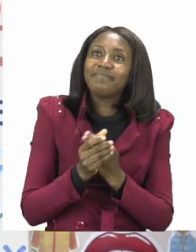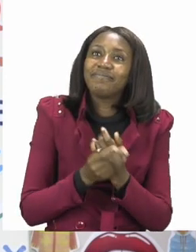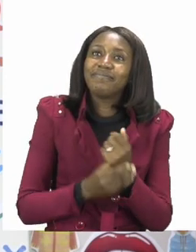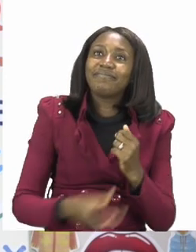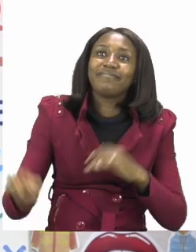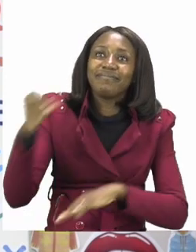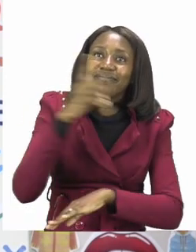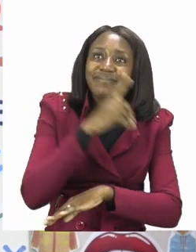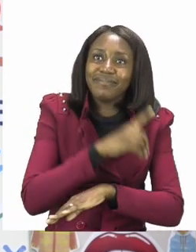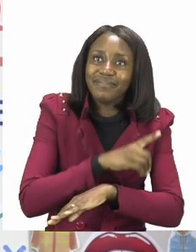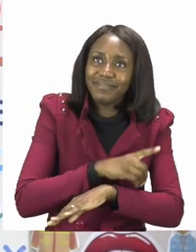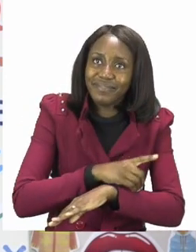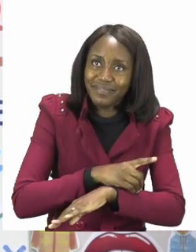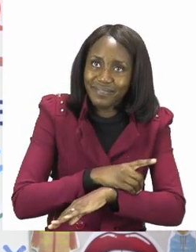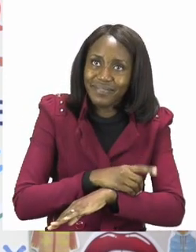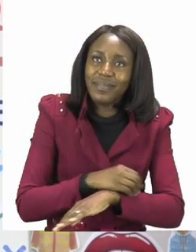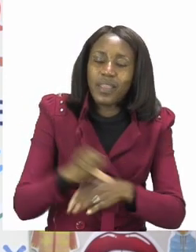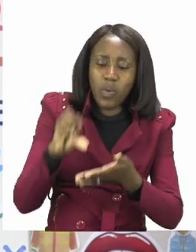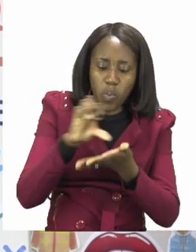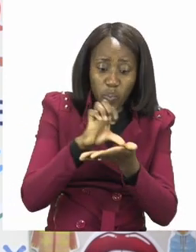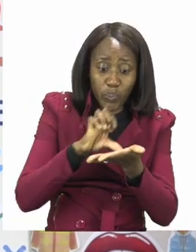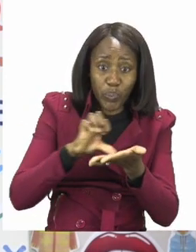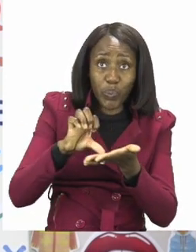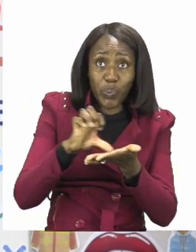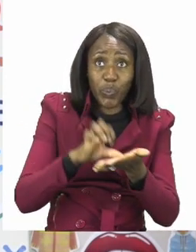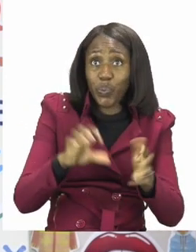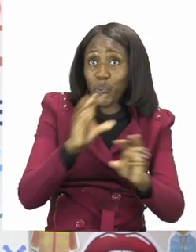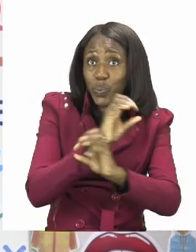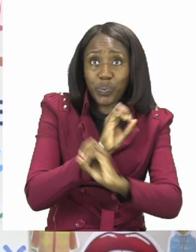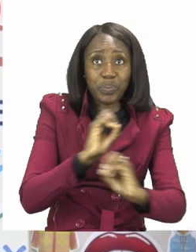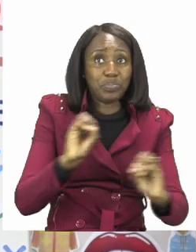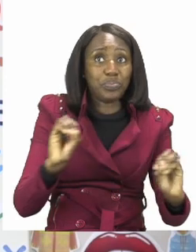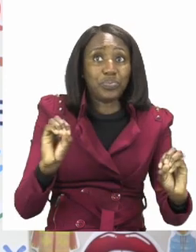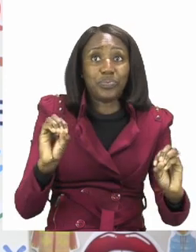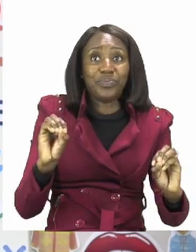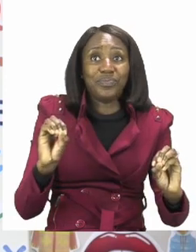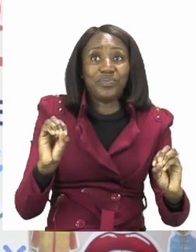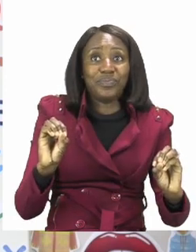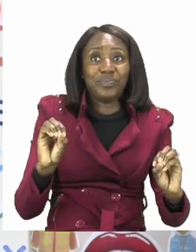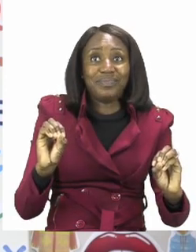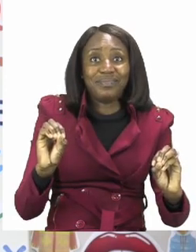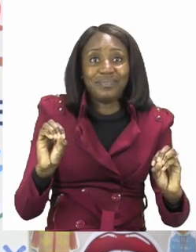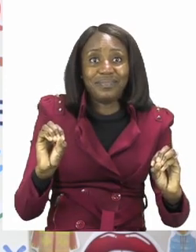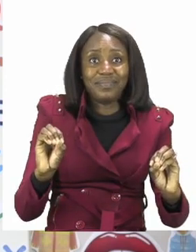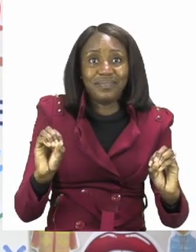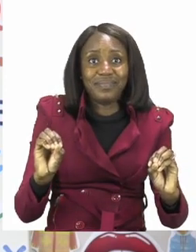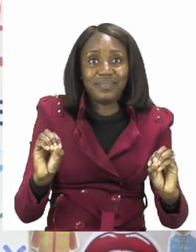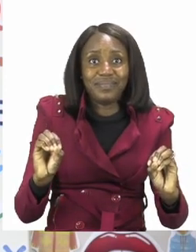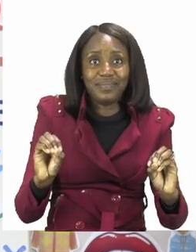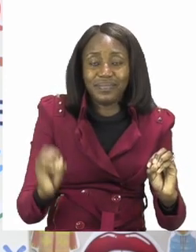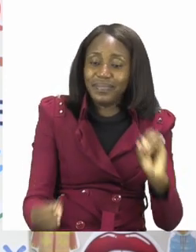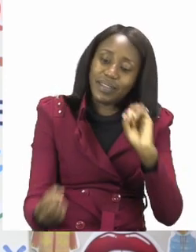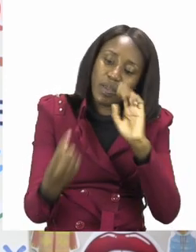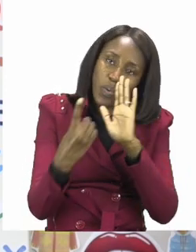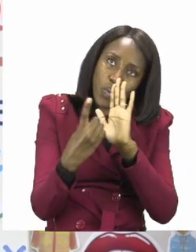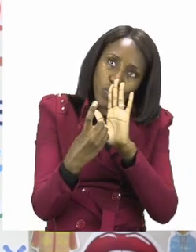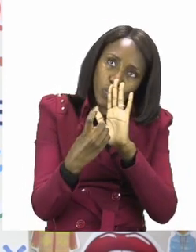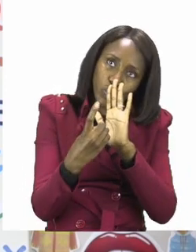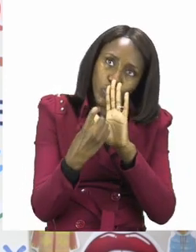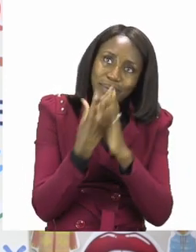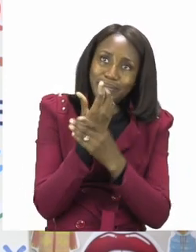Sanitize every day so the germs can stay away.